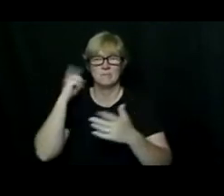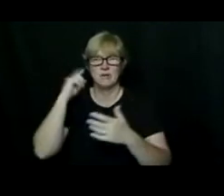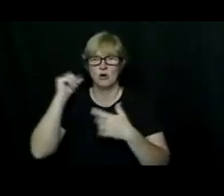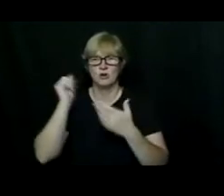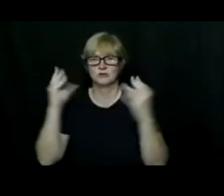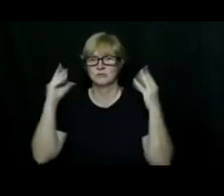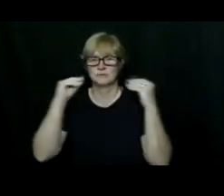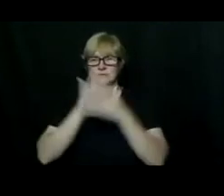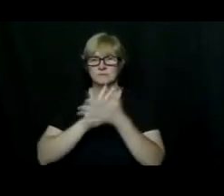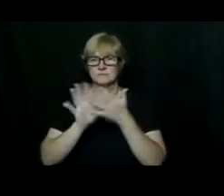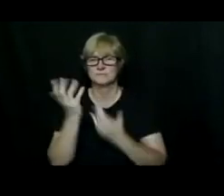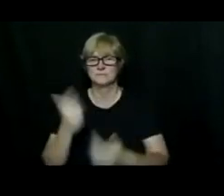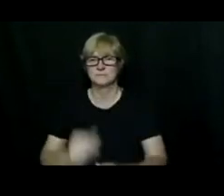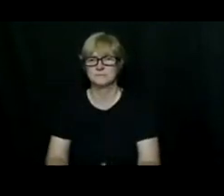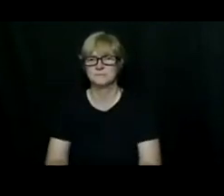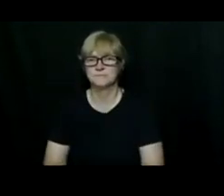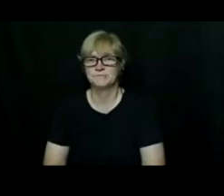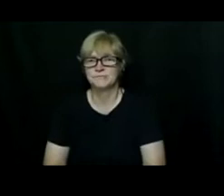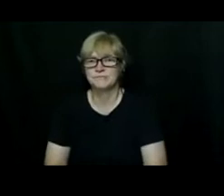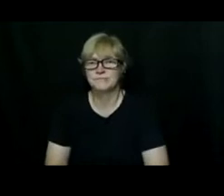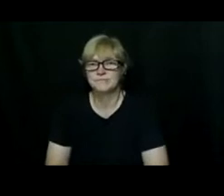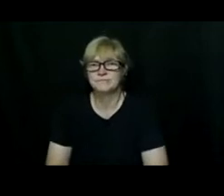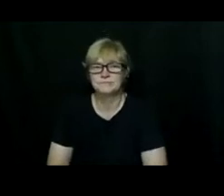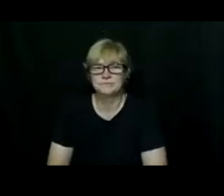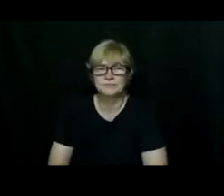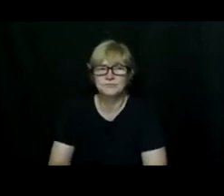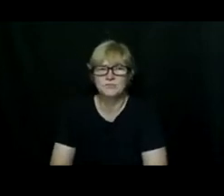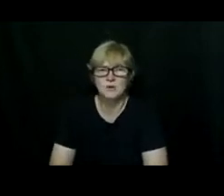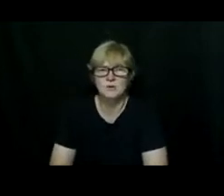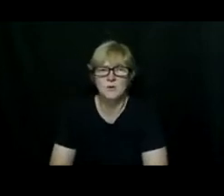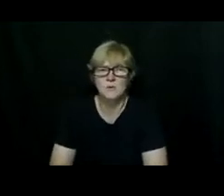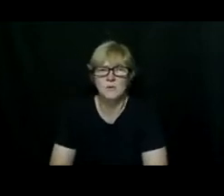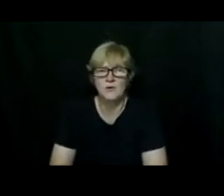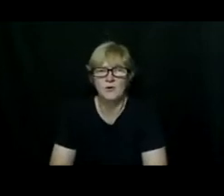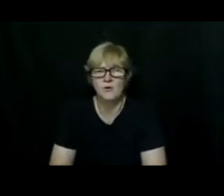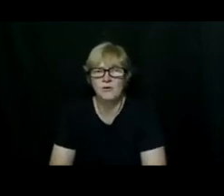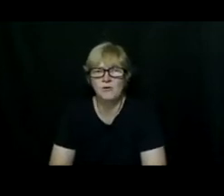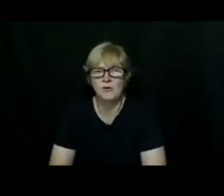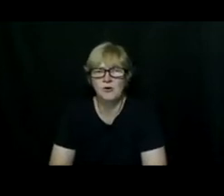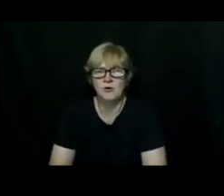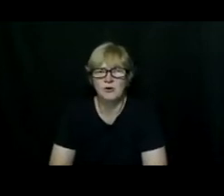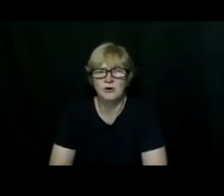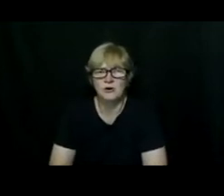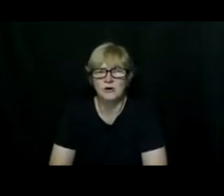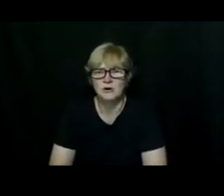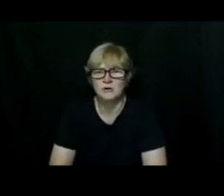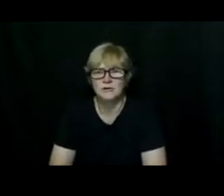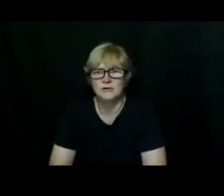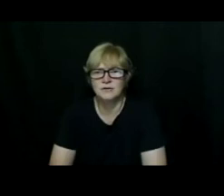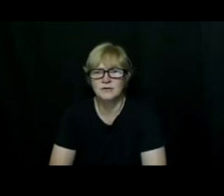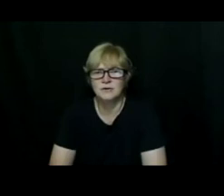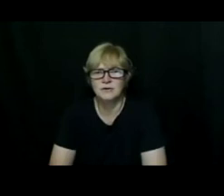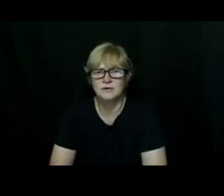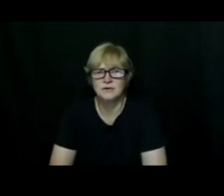have the radical embodied cognition approaches like enactivism, where the effort is to provide a